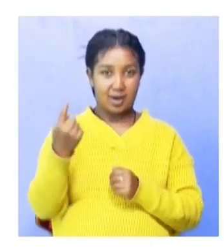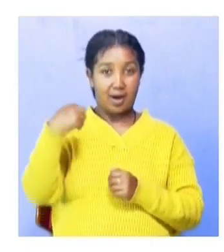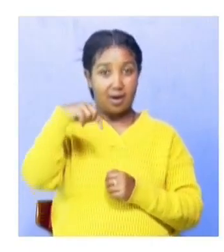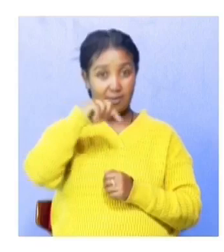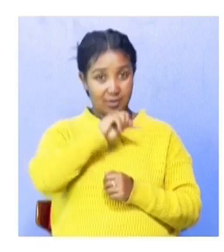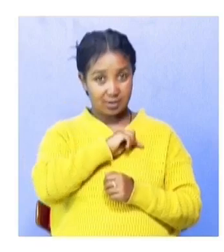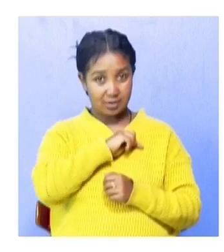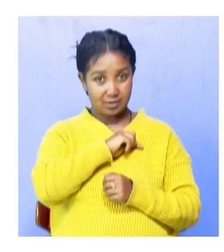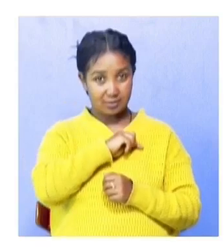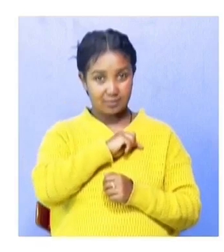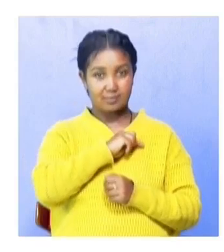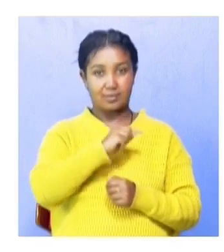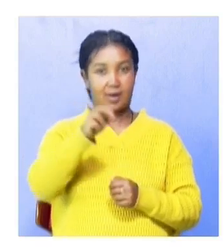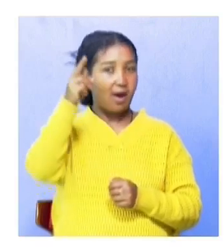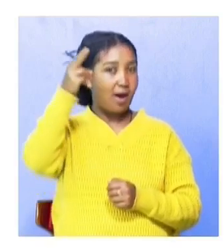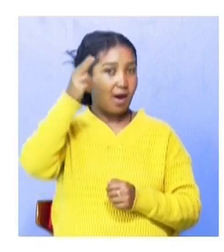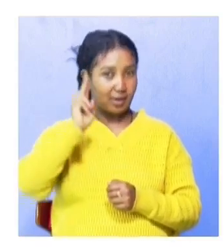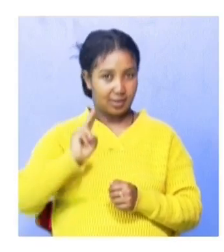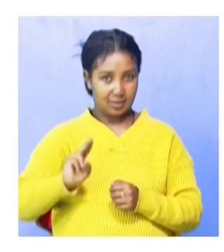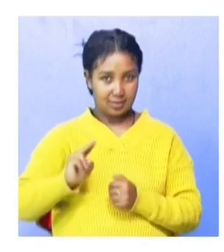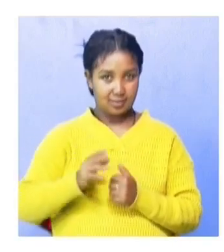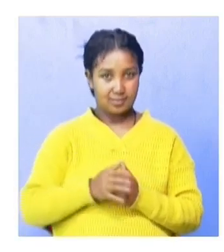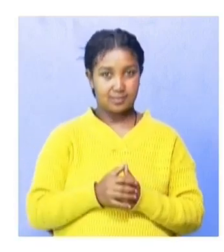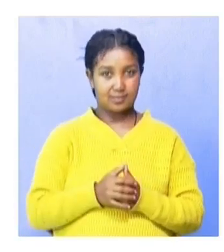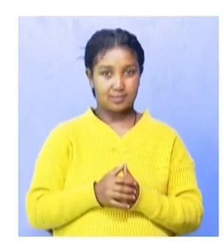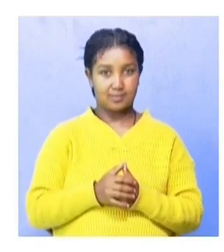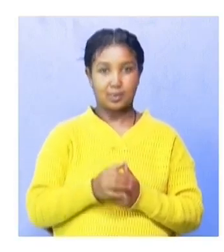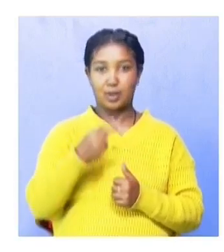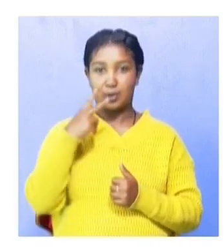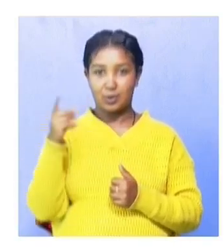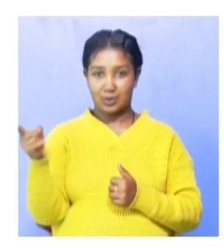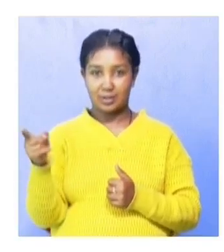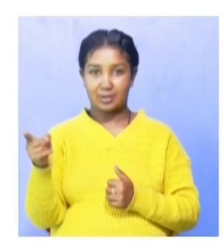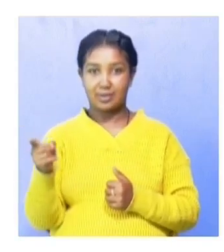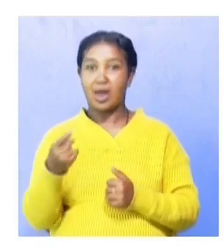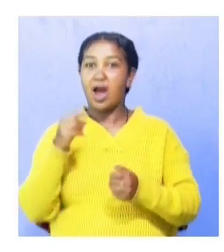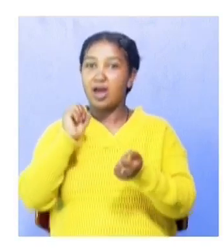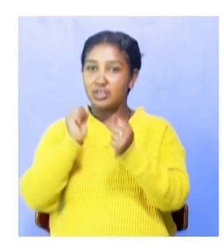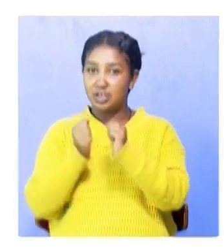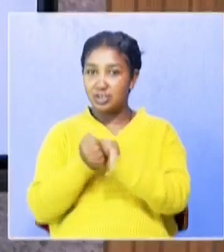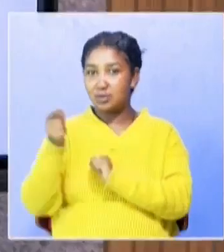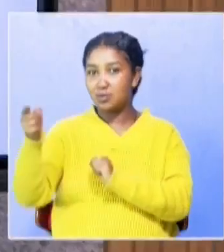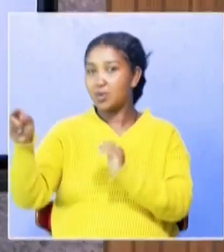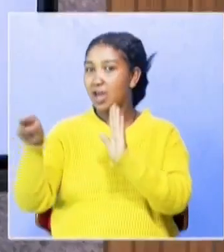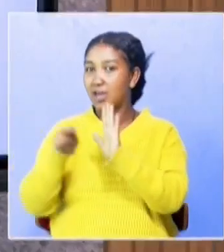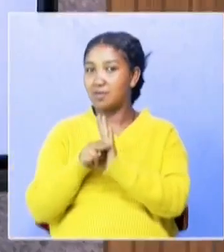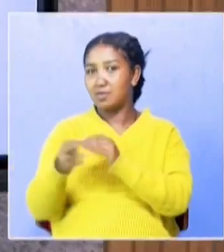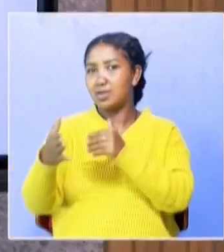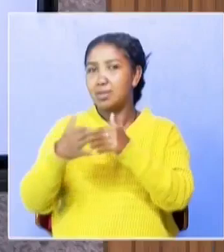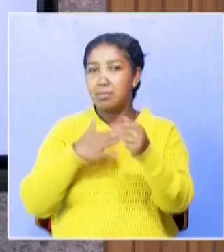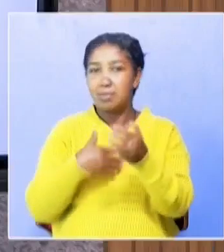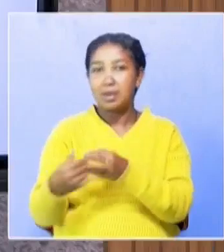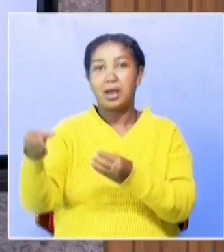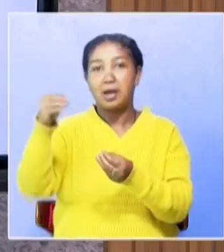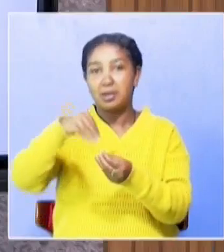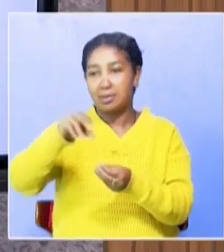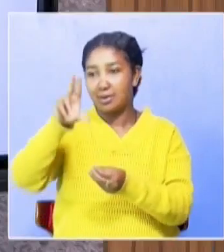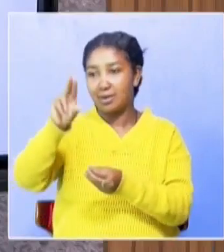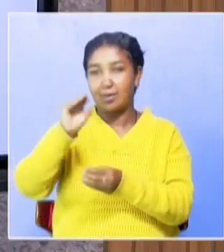our uncle. Look, I turned this one into negative by simply adding not